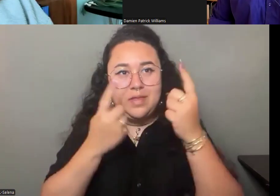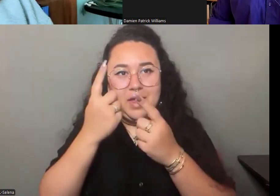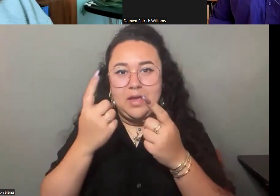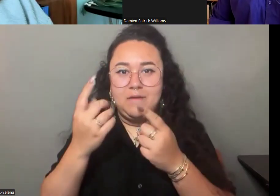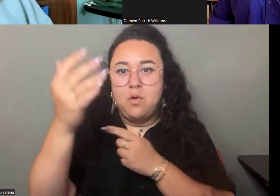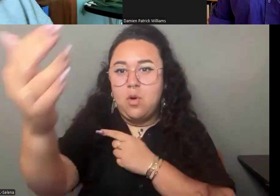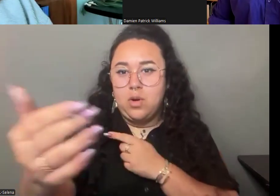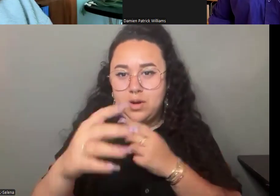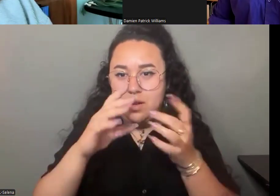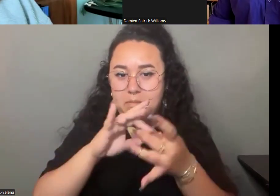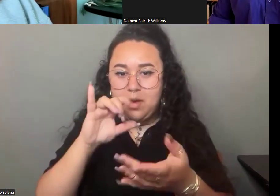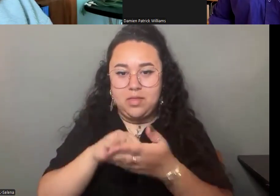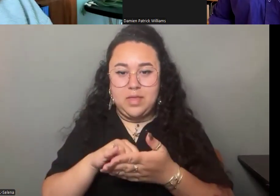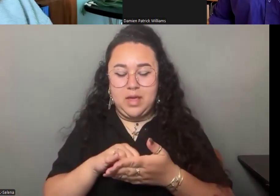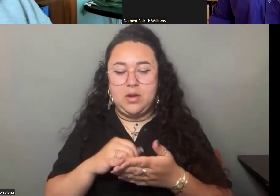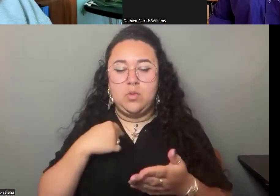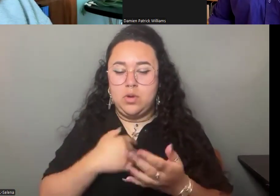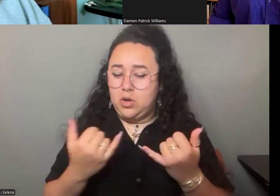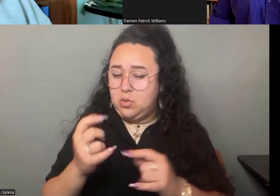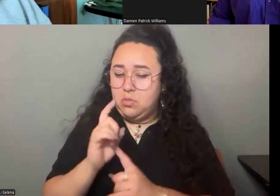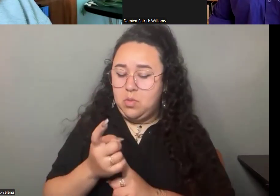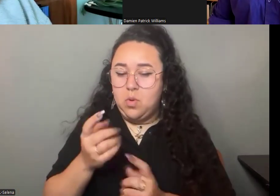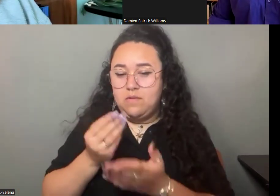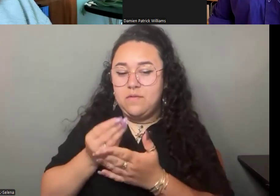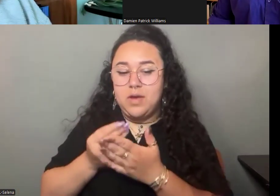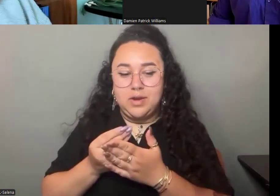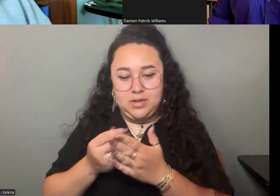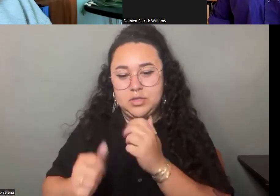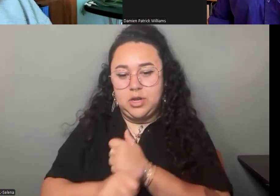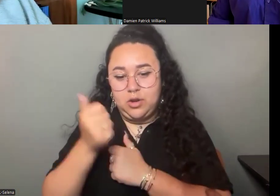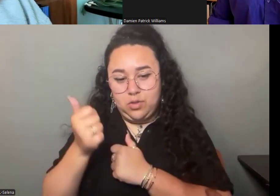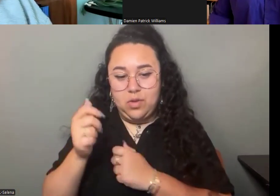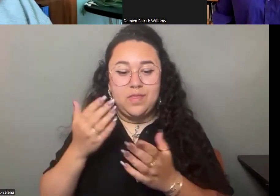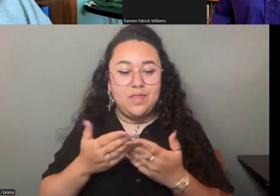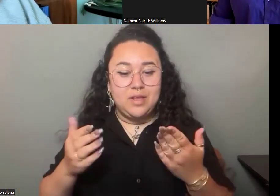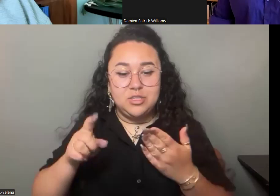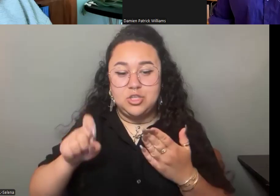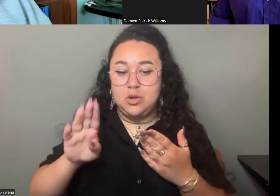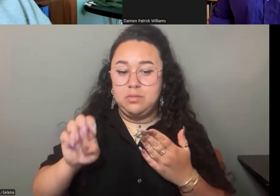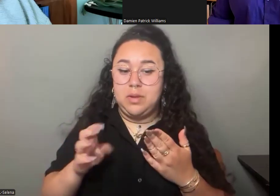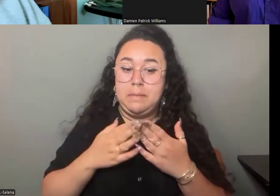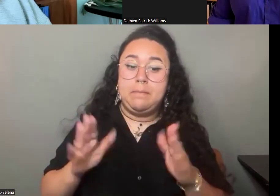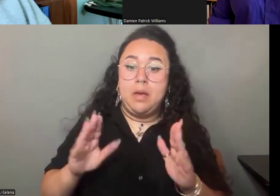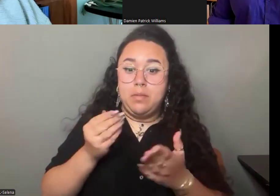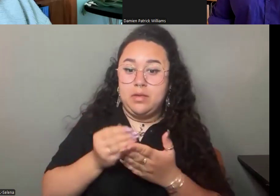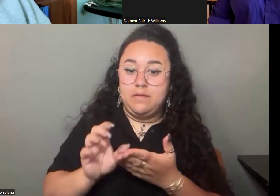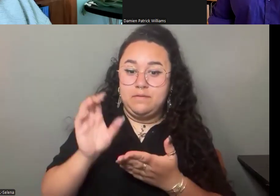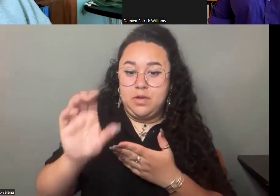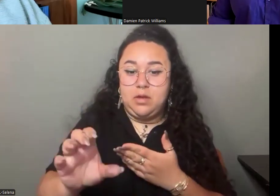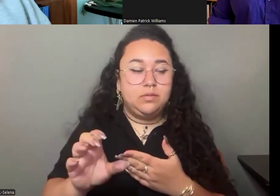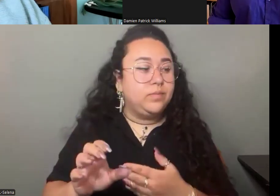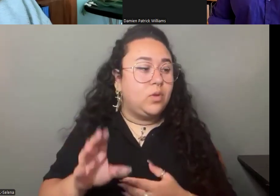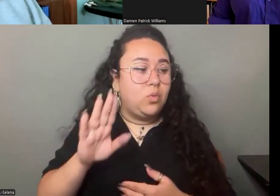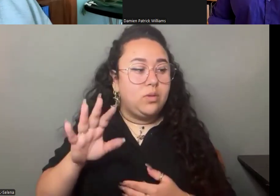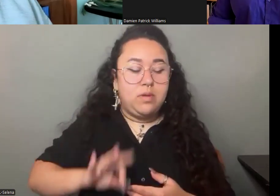we are in a moment where funding is under threat, where things that should be and publicly funded that would be a benefit